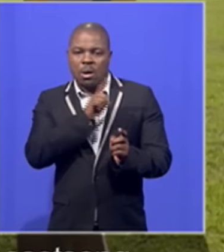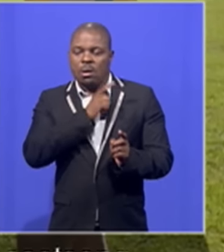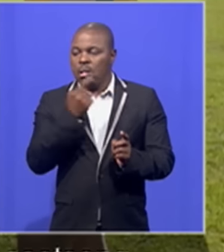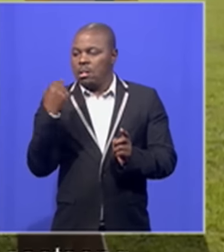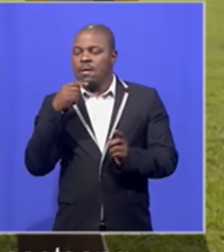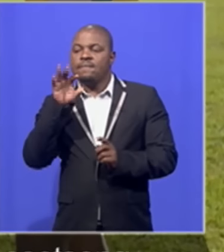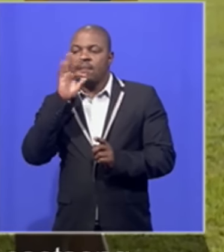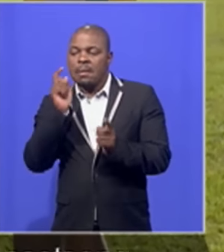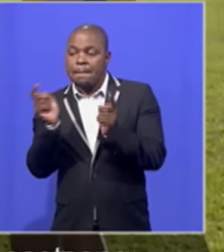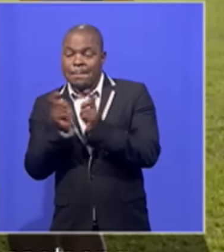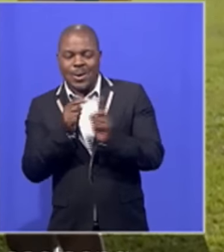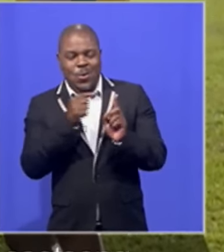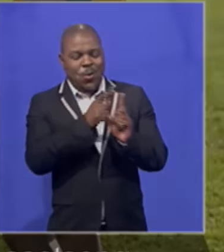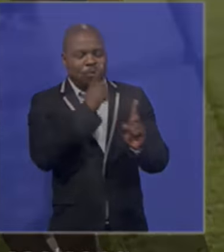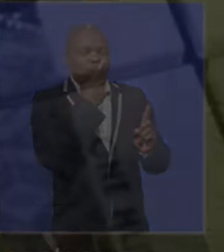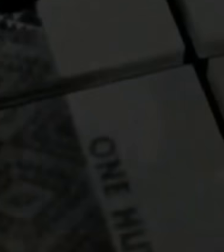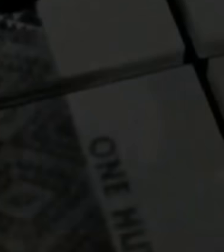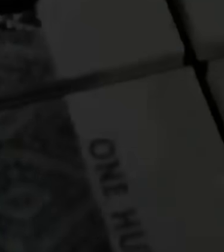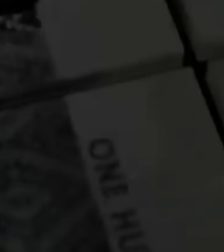kgatlhanong le France.